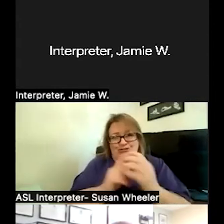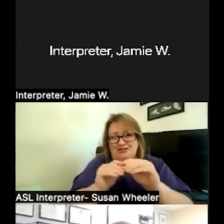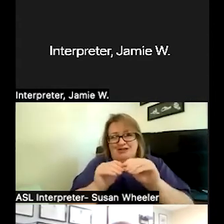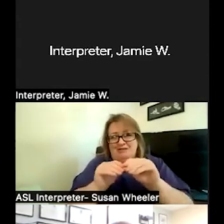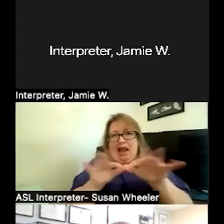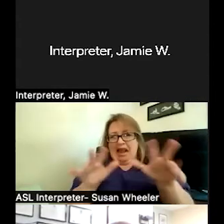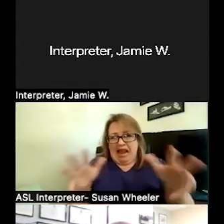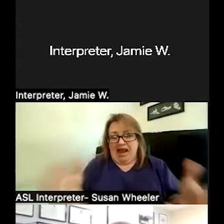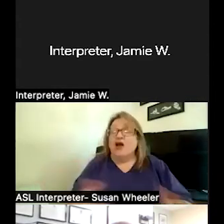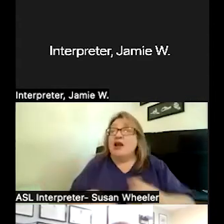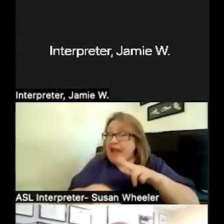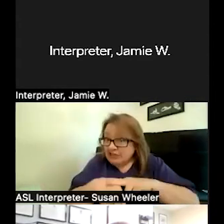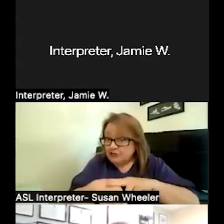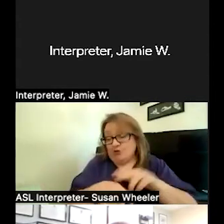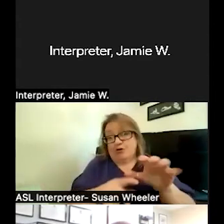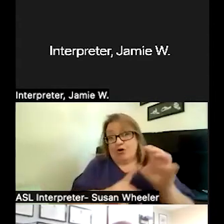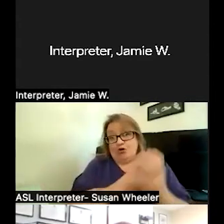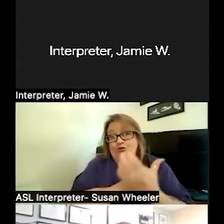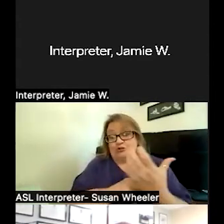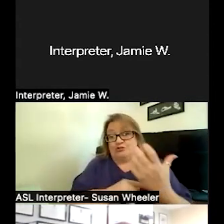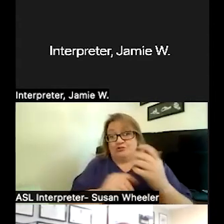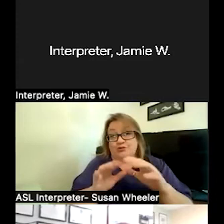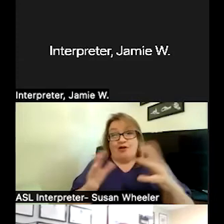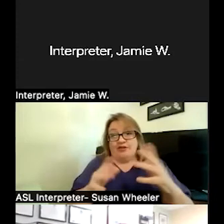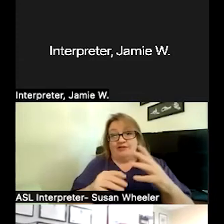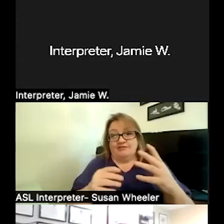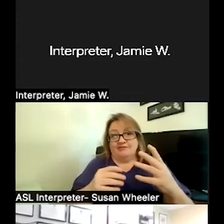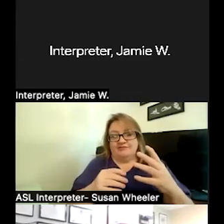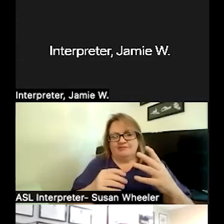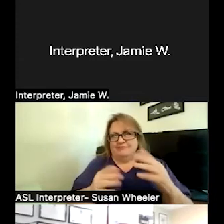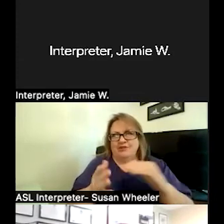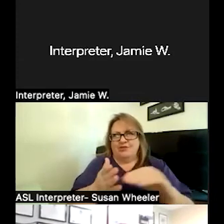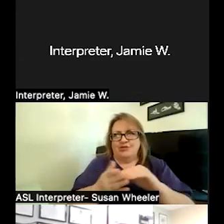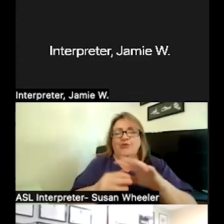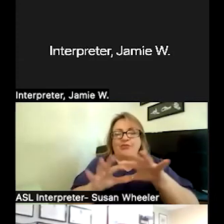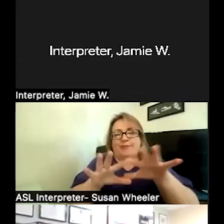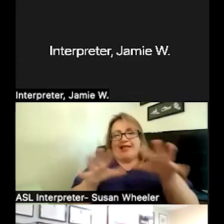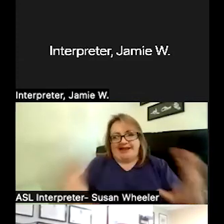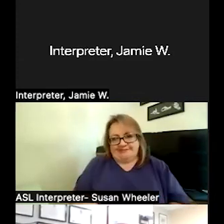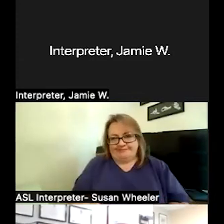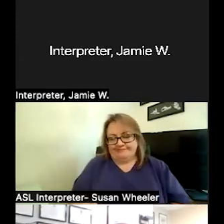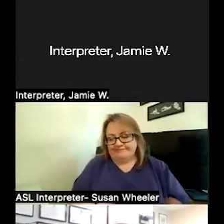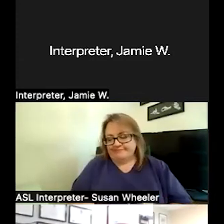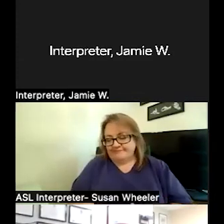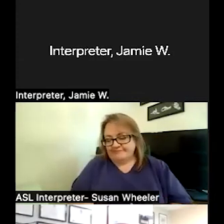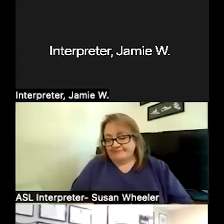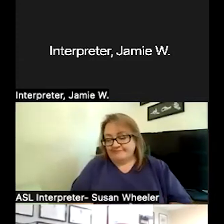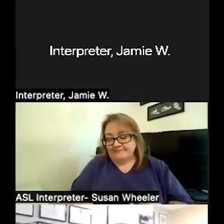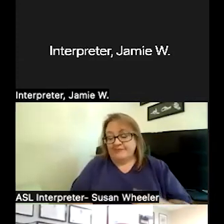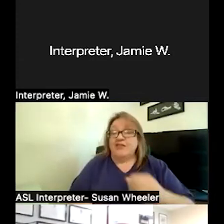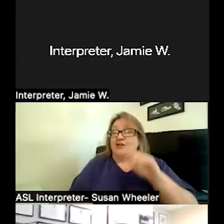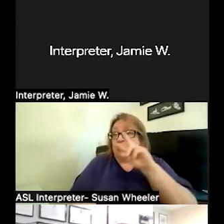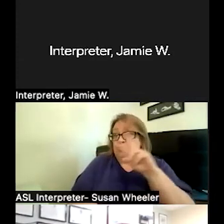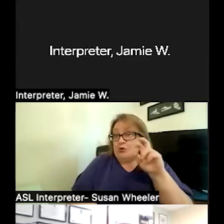cultures throughout the country, or excuse me, throughout the planet. In particular, there's 200